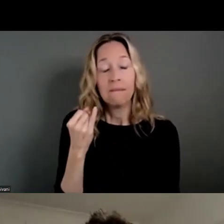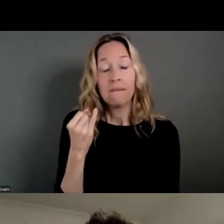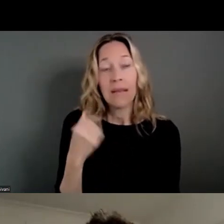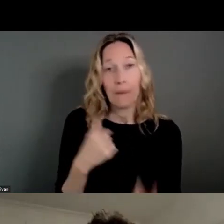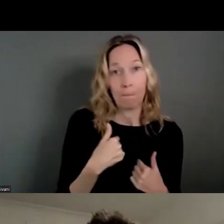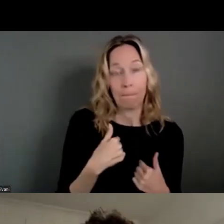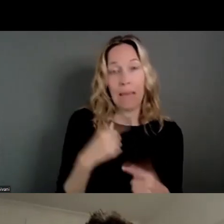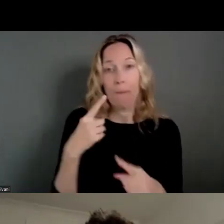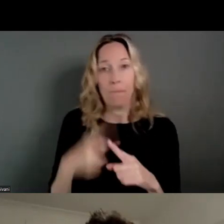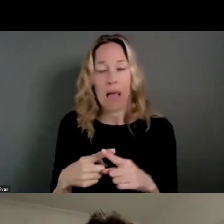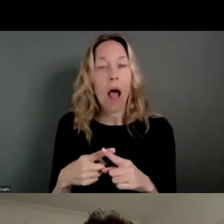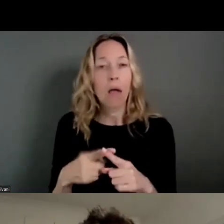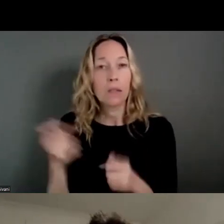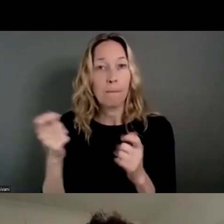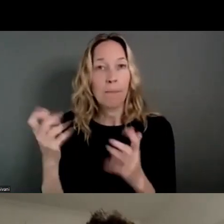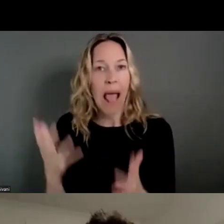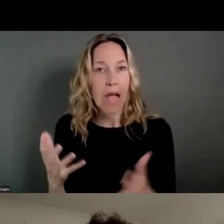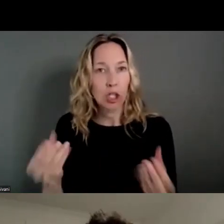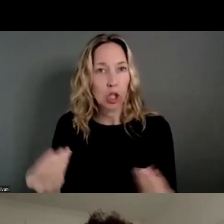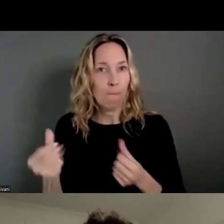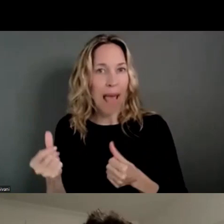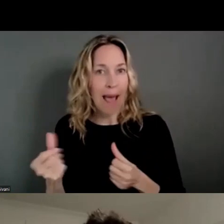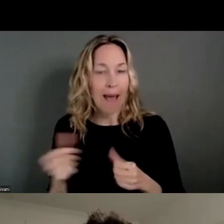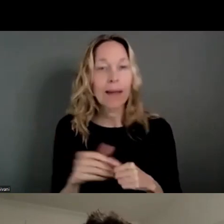to consider. And